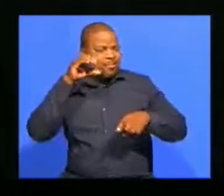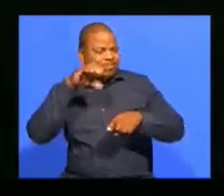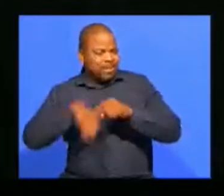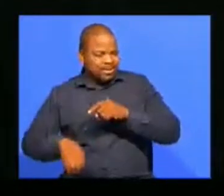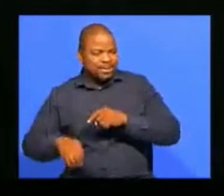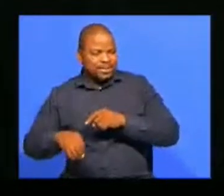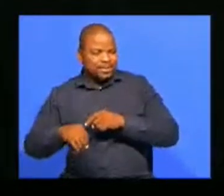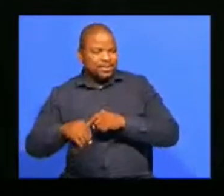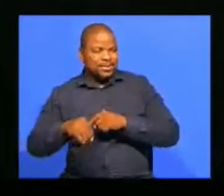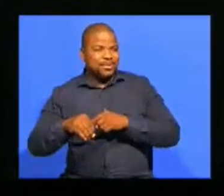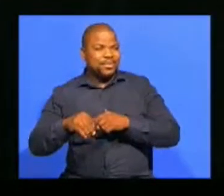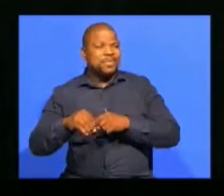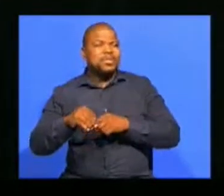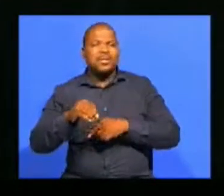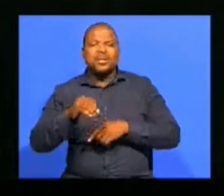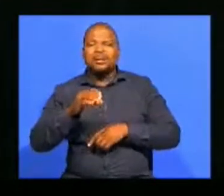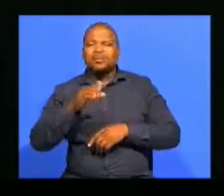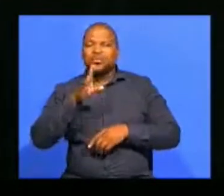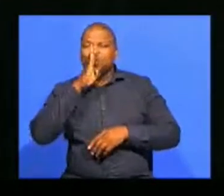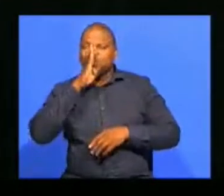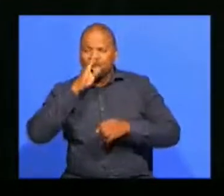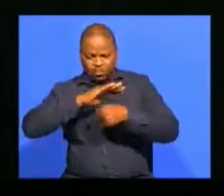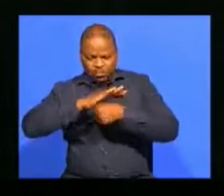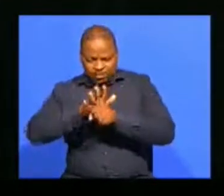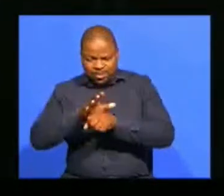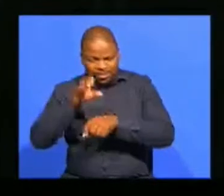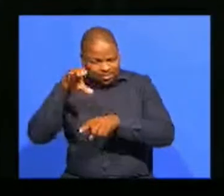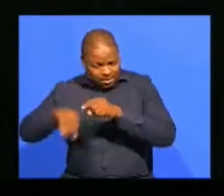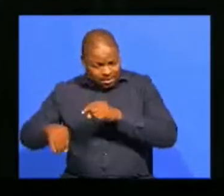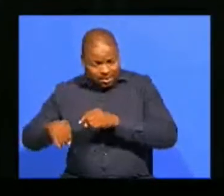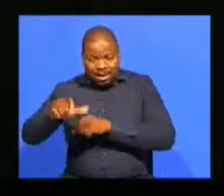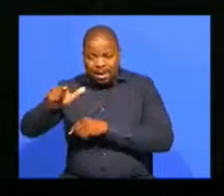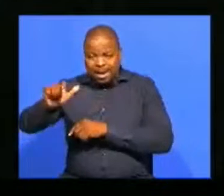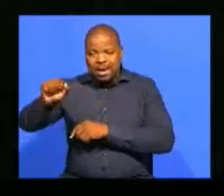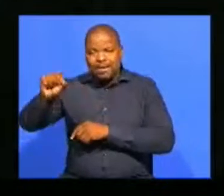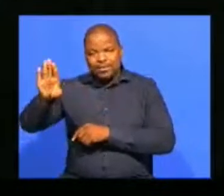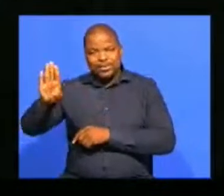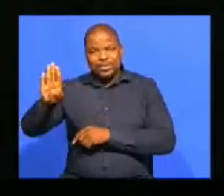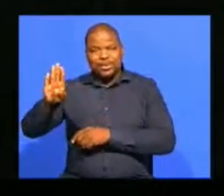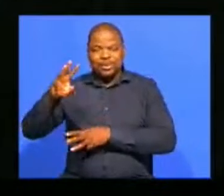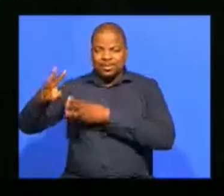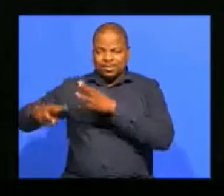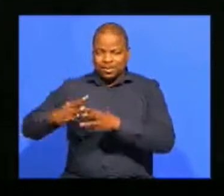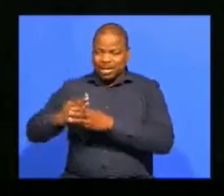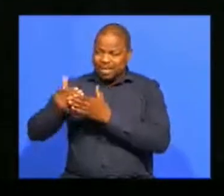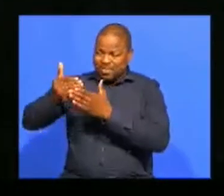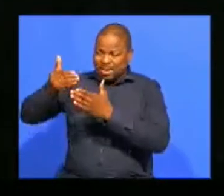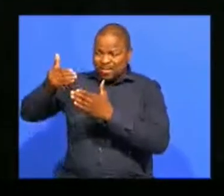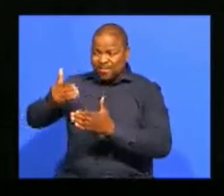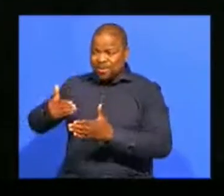this variant before the most sophisticated laboratories in the world, before those who taught us how to do